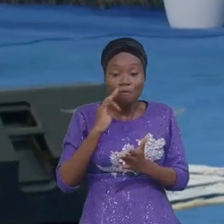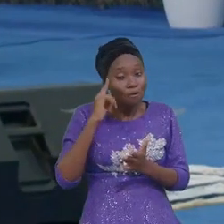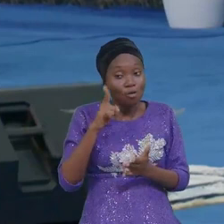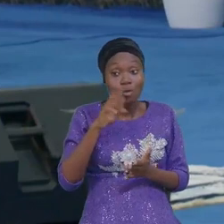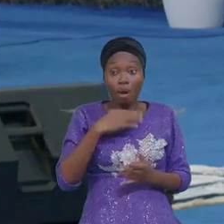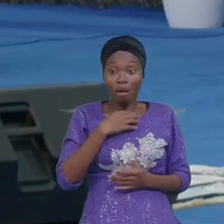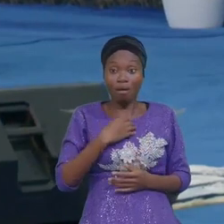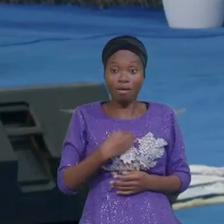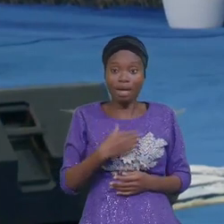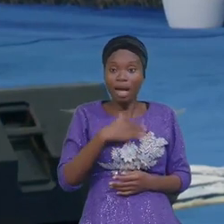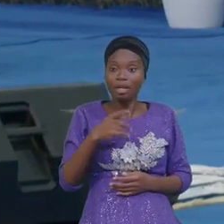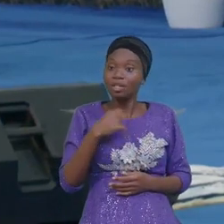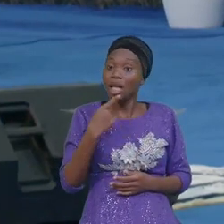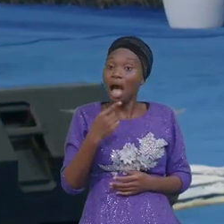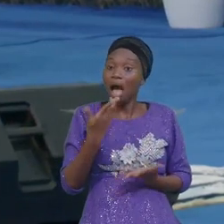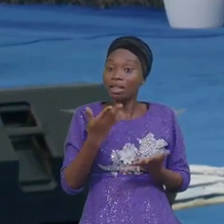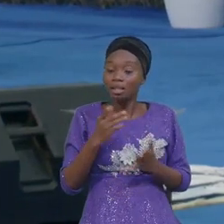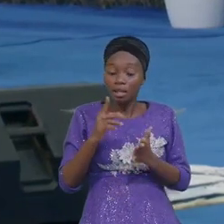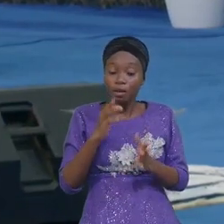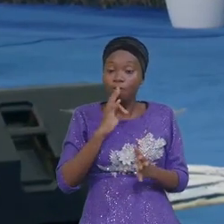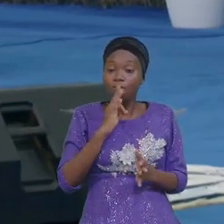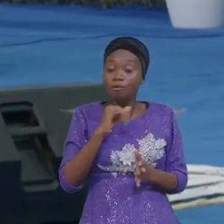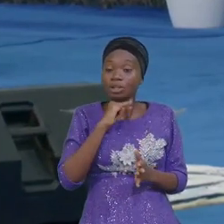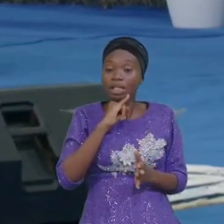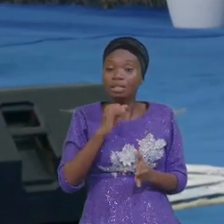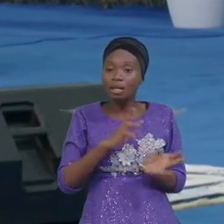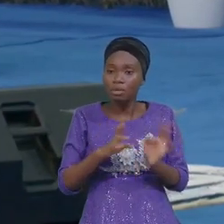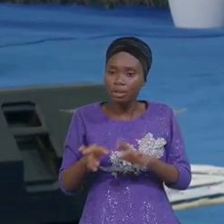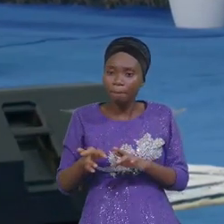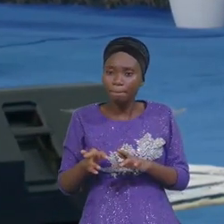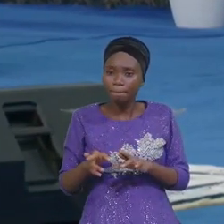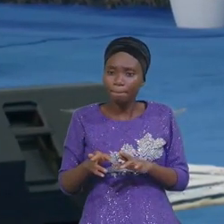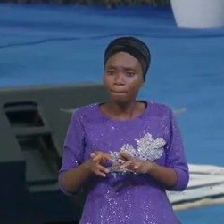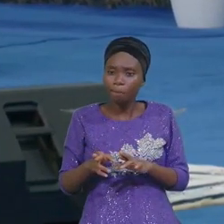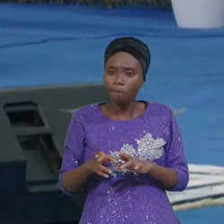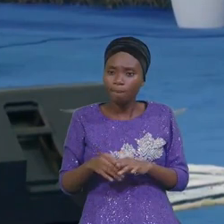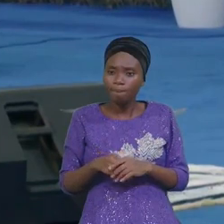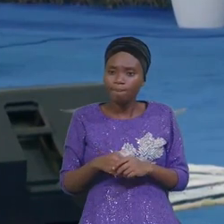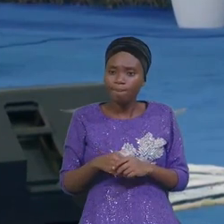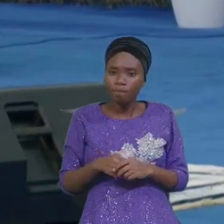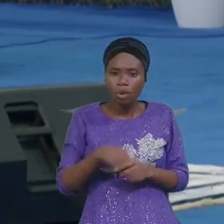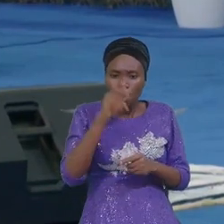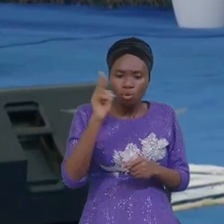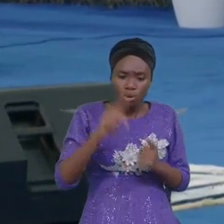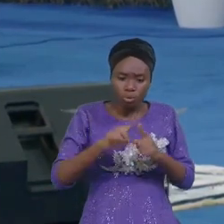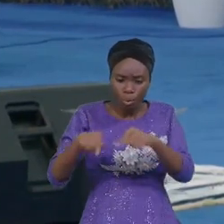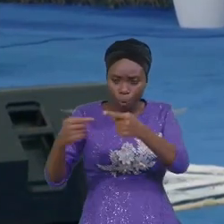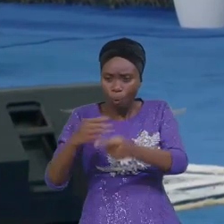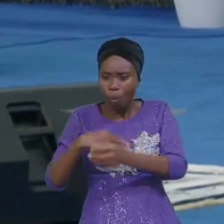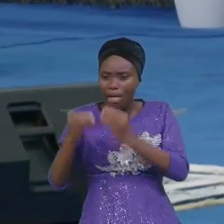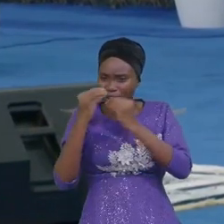said, Daddy, the food is ready. All you need to come to do is to come and eat. What's